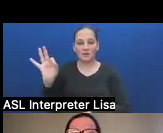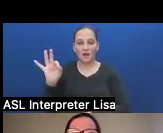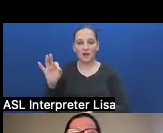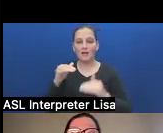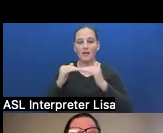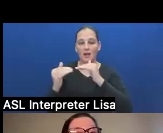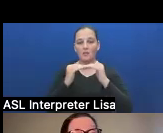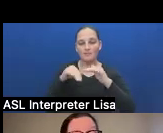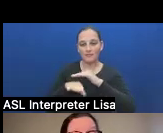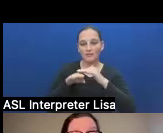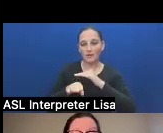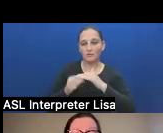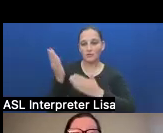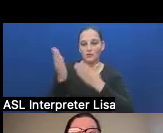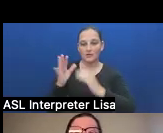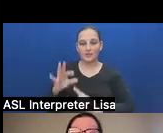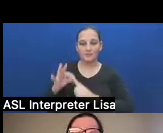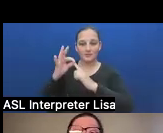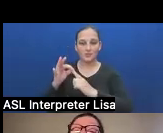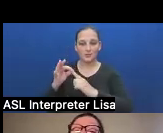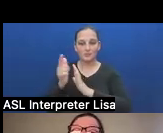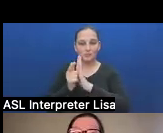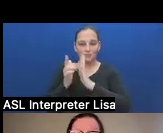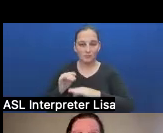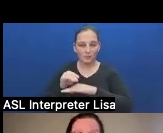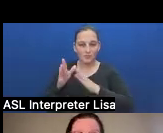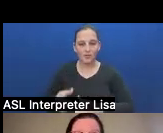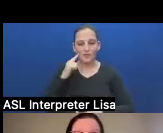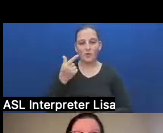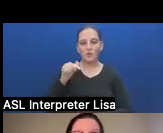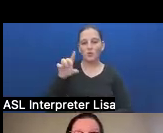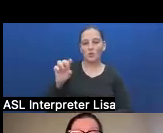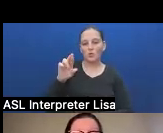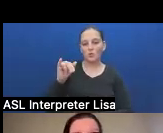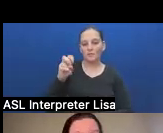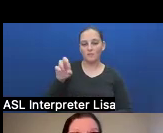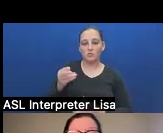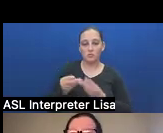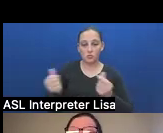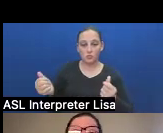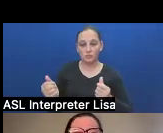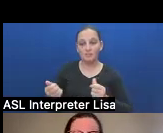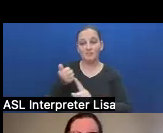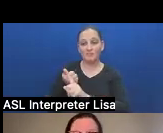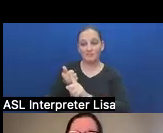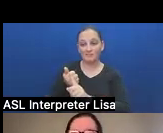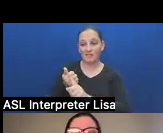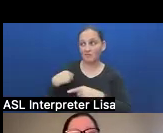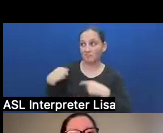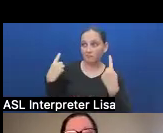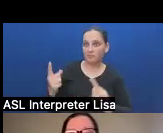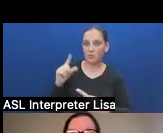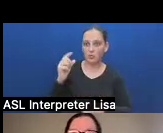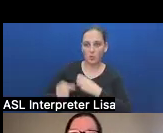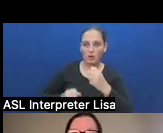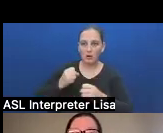Access Services Special Advisor at Grand River Solutions. Judy brings over 2 decades of